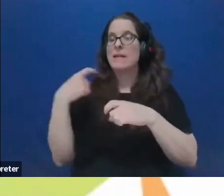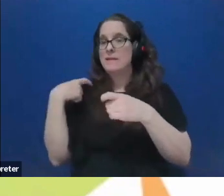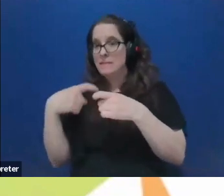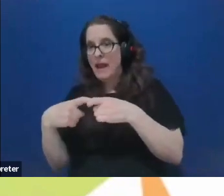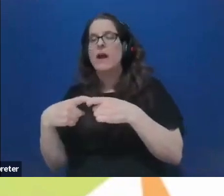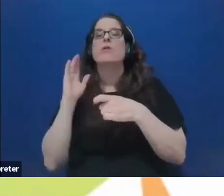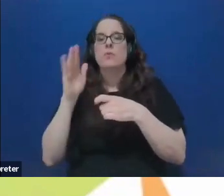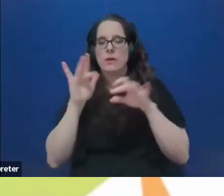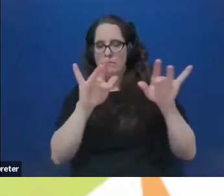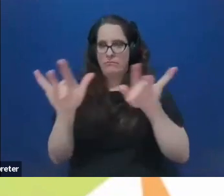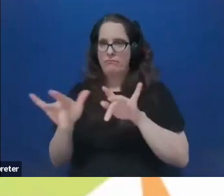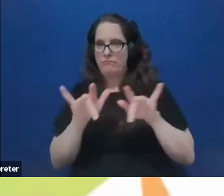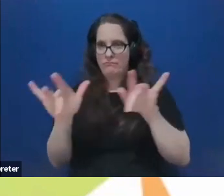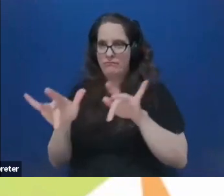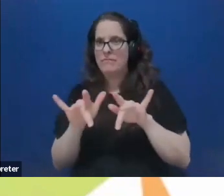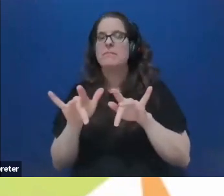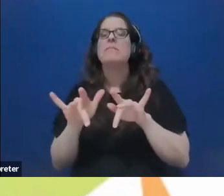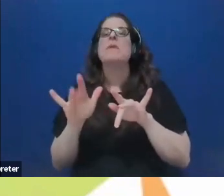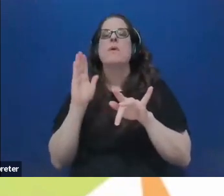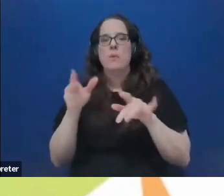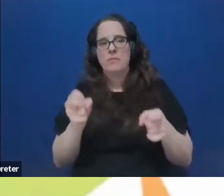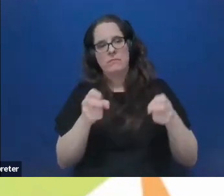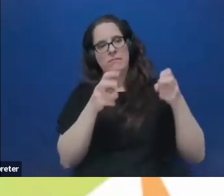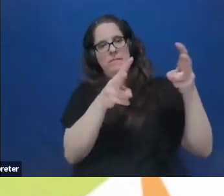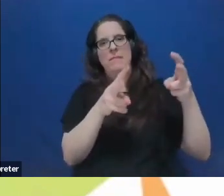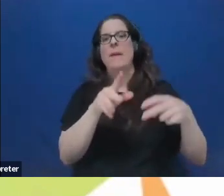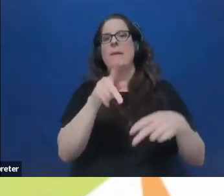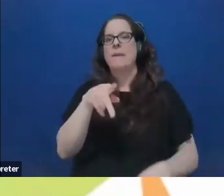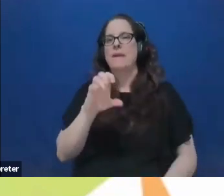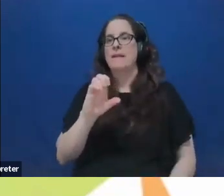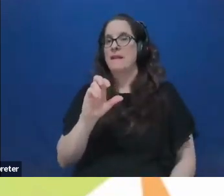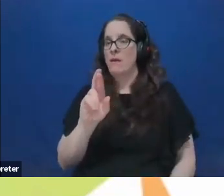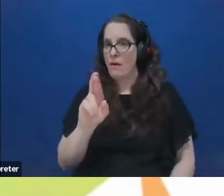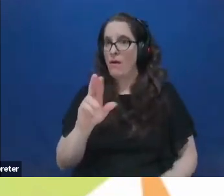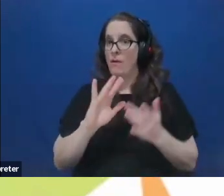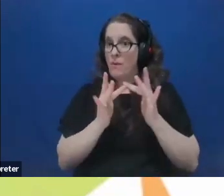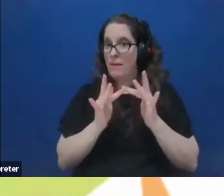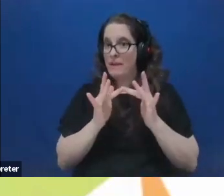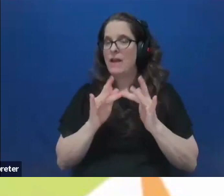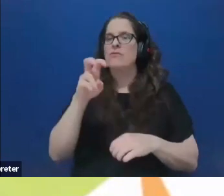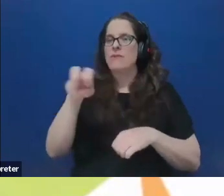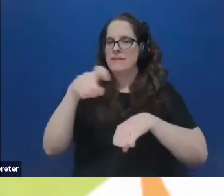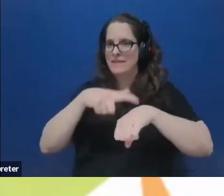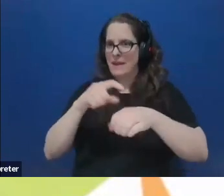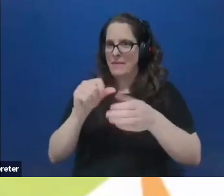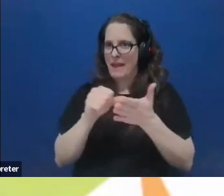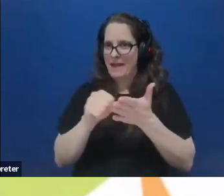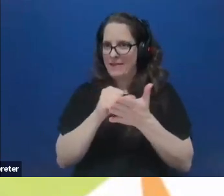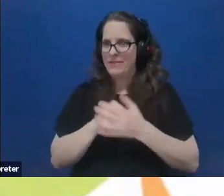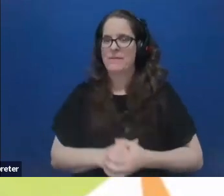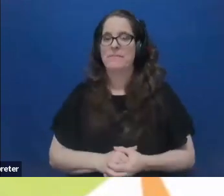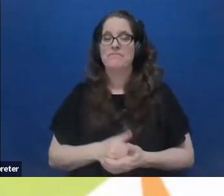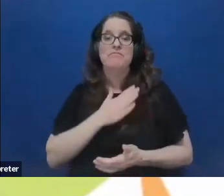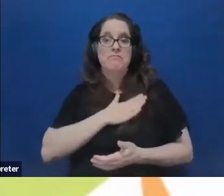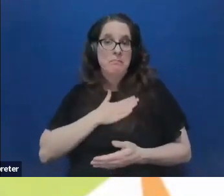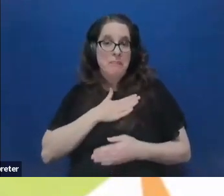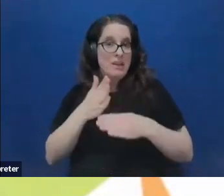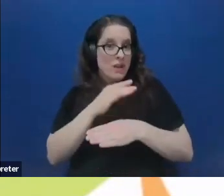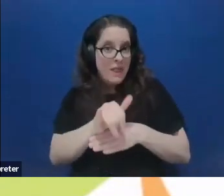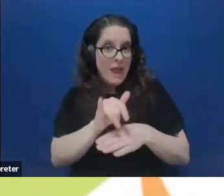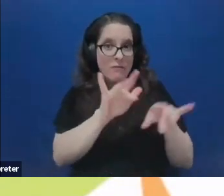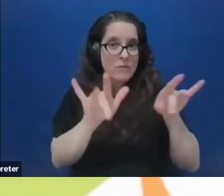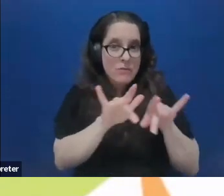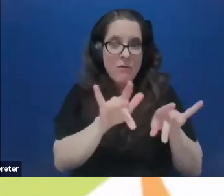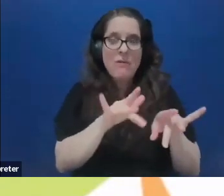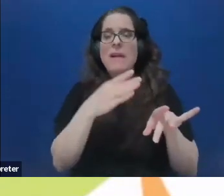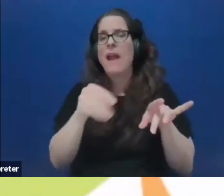website Transition Times page. Please share the recording and upcoming Transition Times programs with your